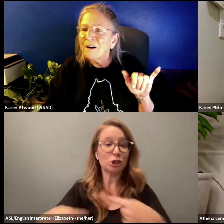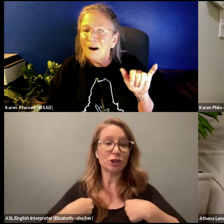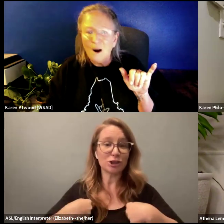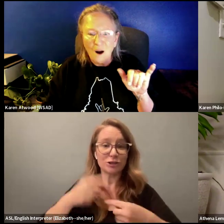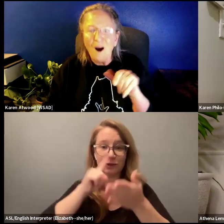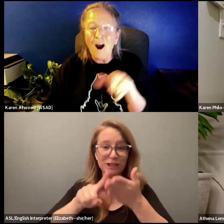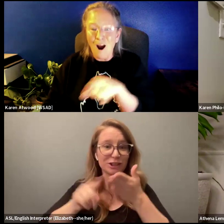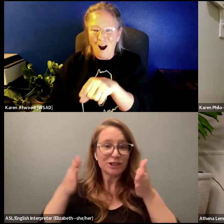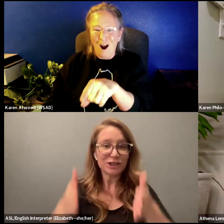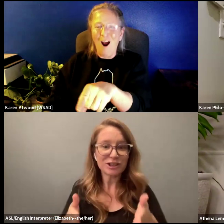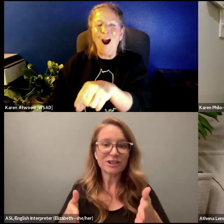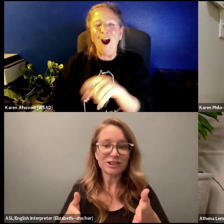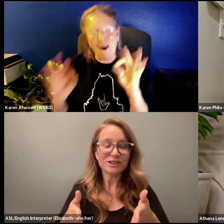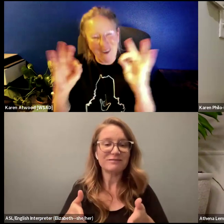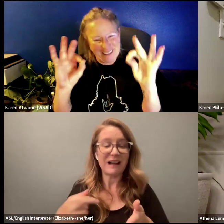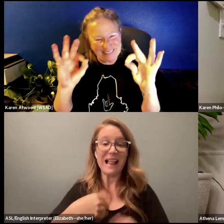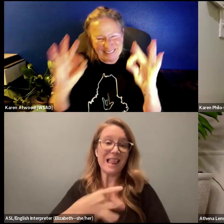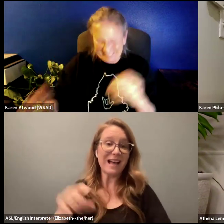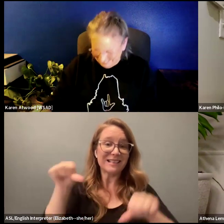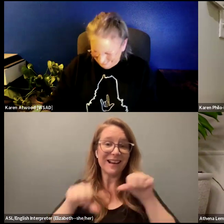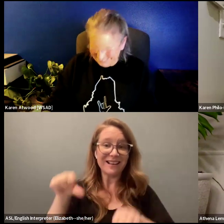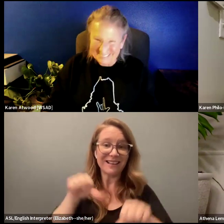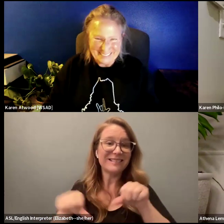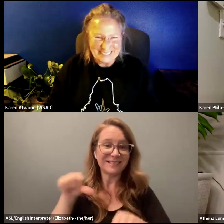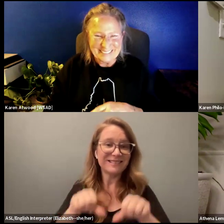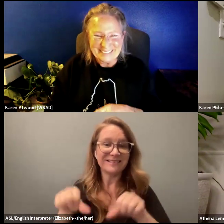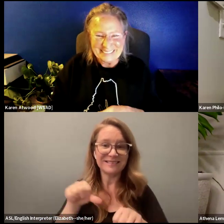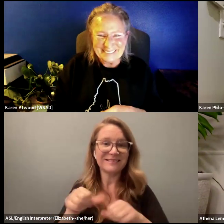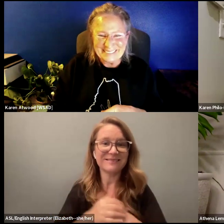and like science.